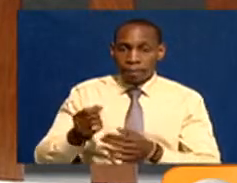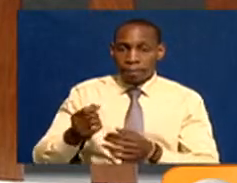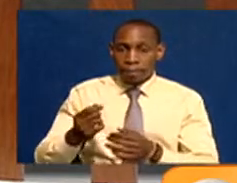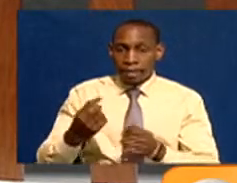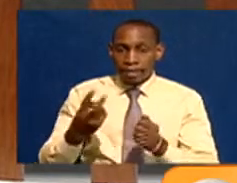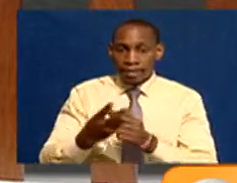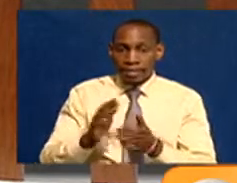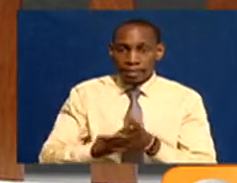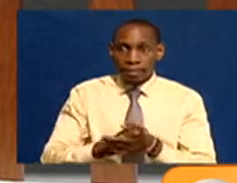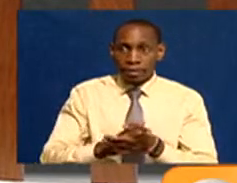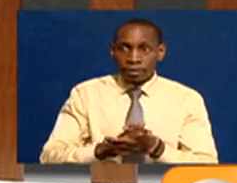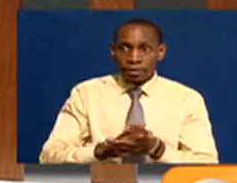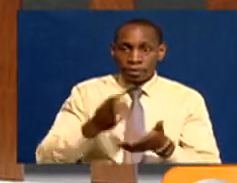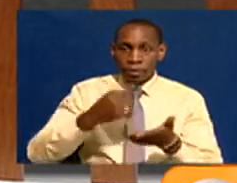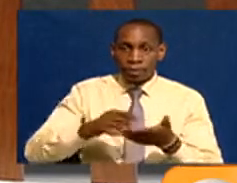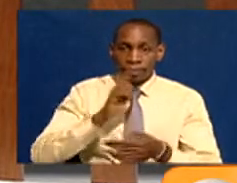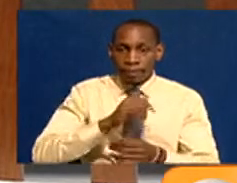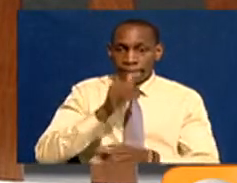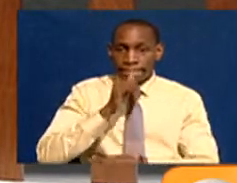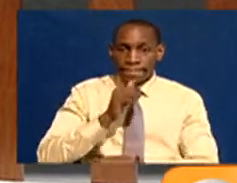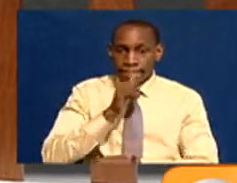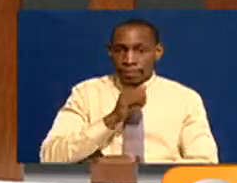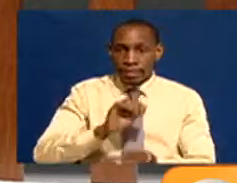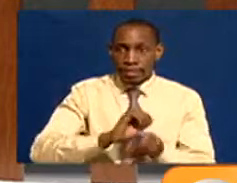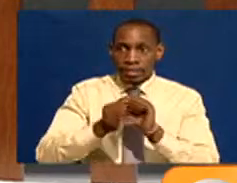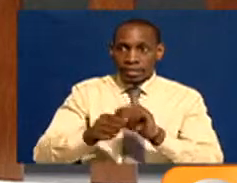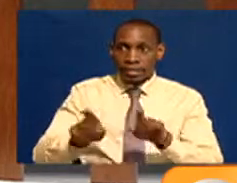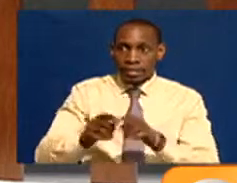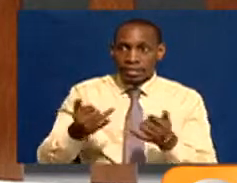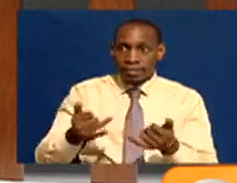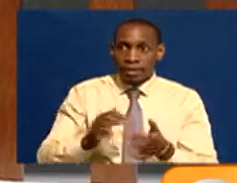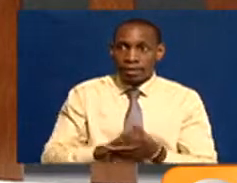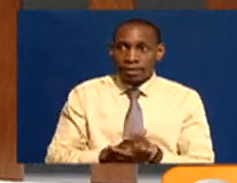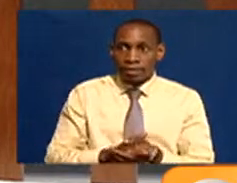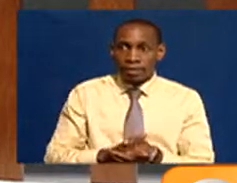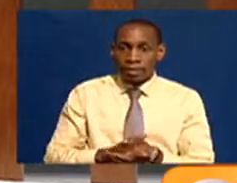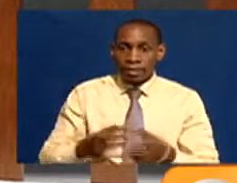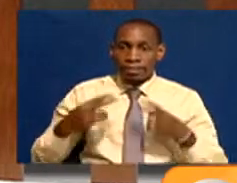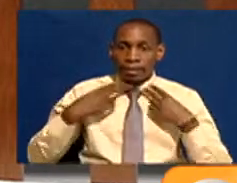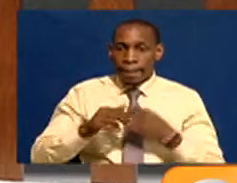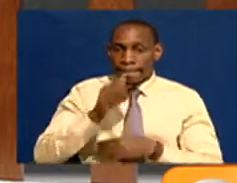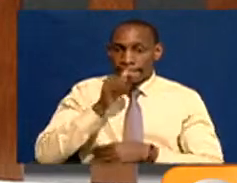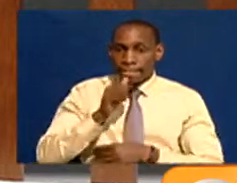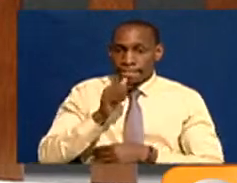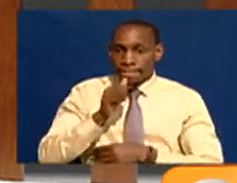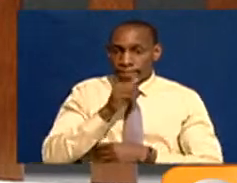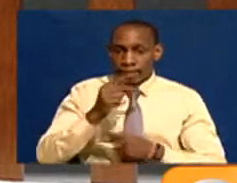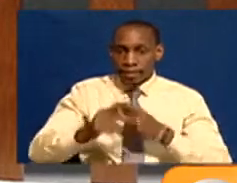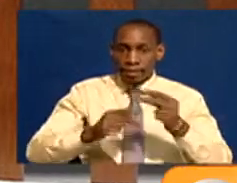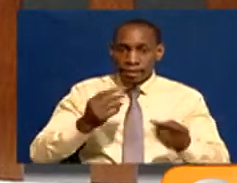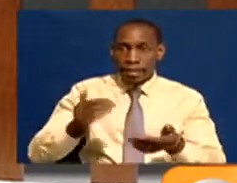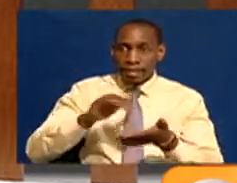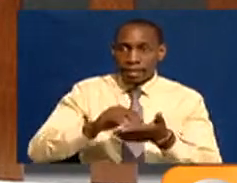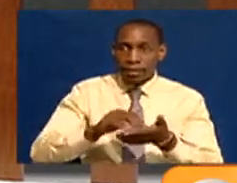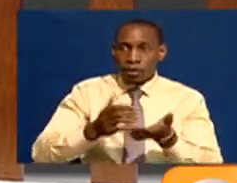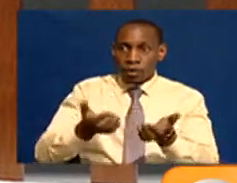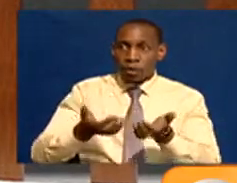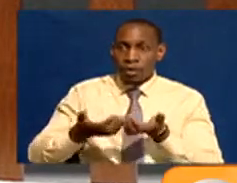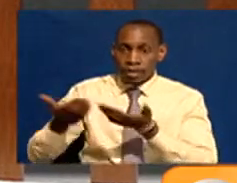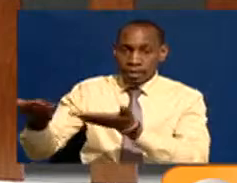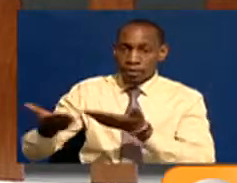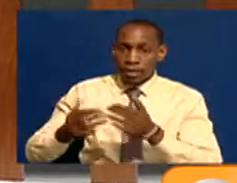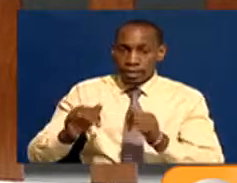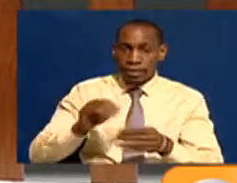have passed our privatization amendments, which has stalled the privatization process. Because again, not only do we need to bring in